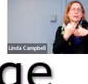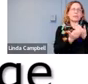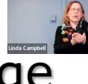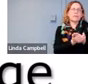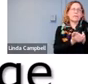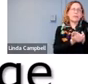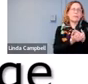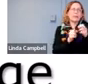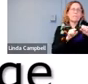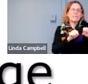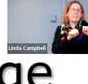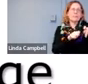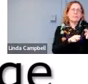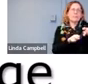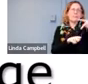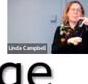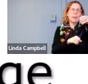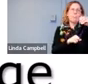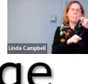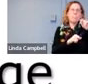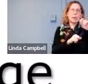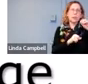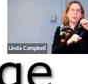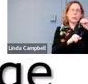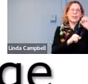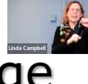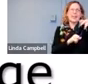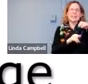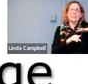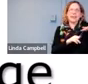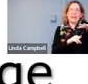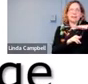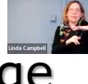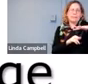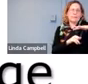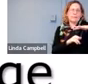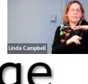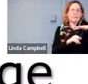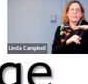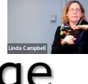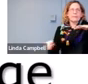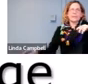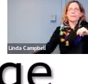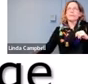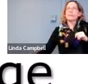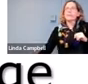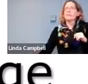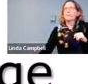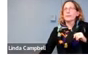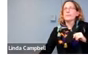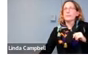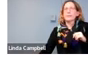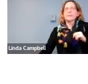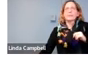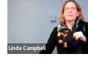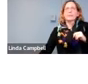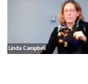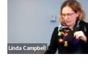So the Great Lakes are struggling with the arrival of invasive species from the Ponto-Caspian